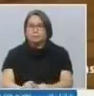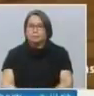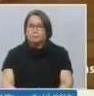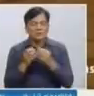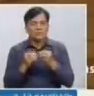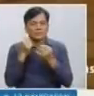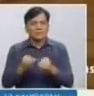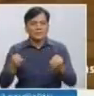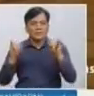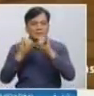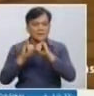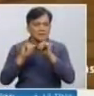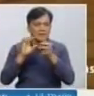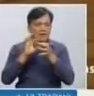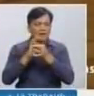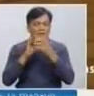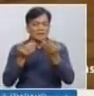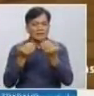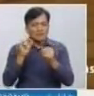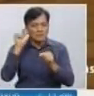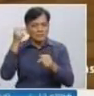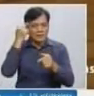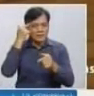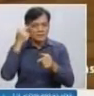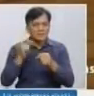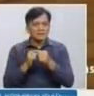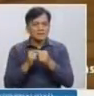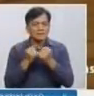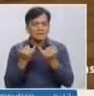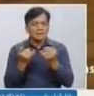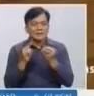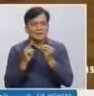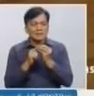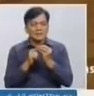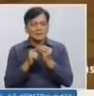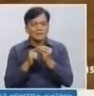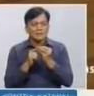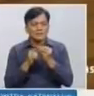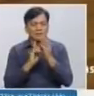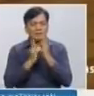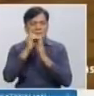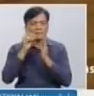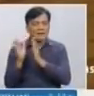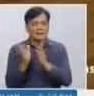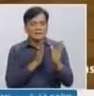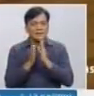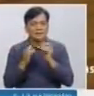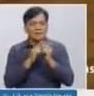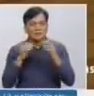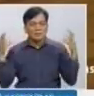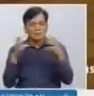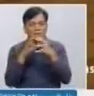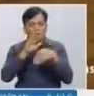One of the most important thrusts of this administration, medium-term development plan, is to cover